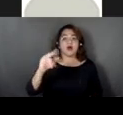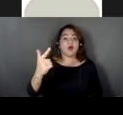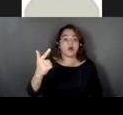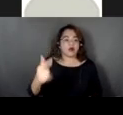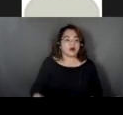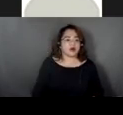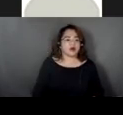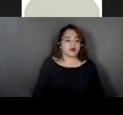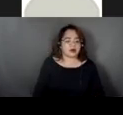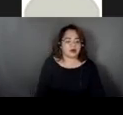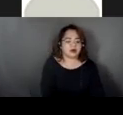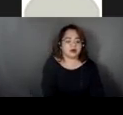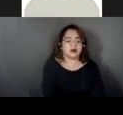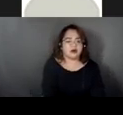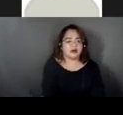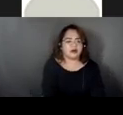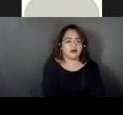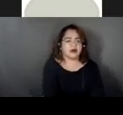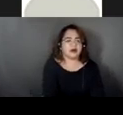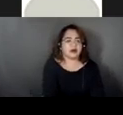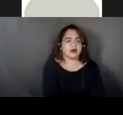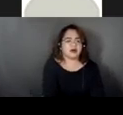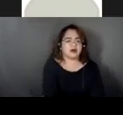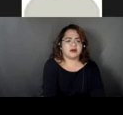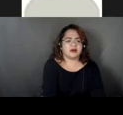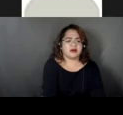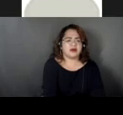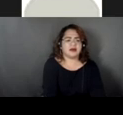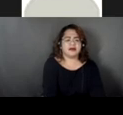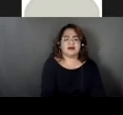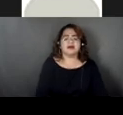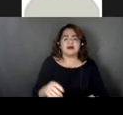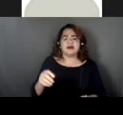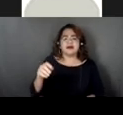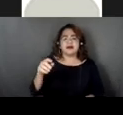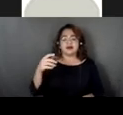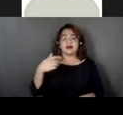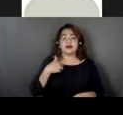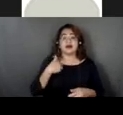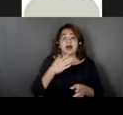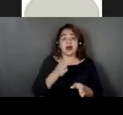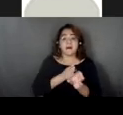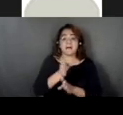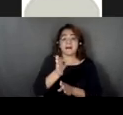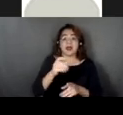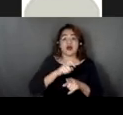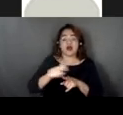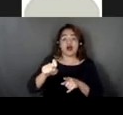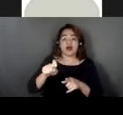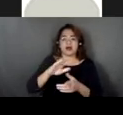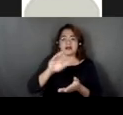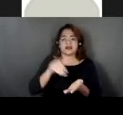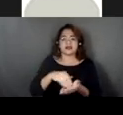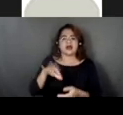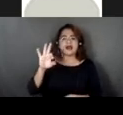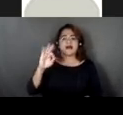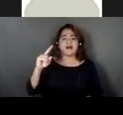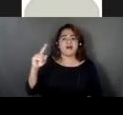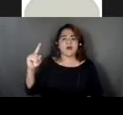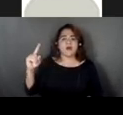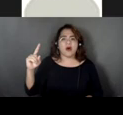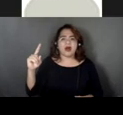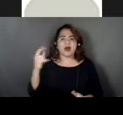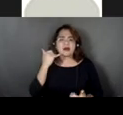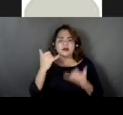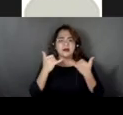of our LGBTQ champions, so folks can look there as well. And at our main call center line, when one calls UCLA looking for a